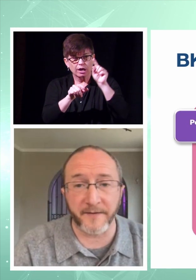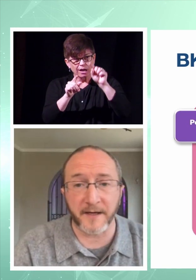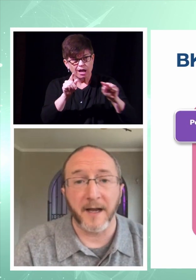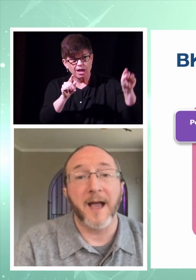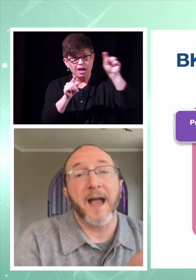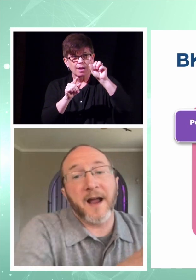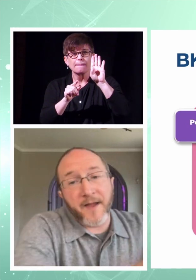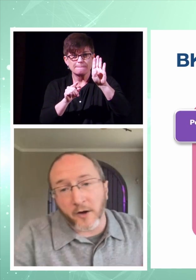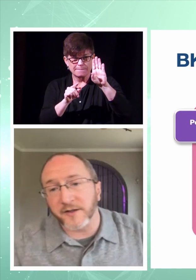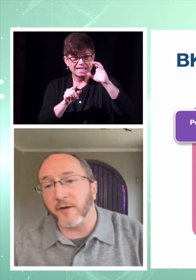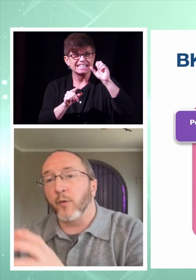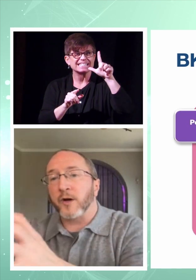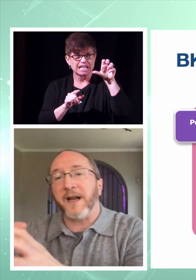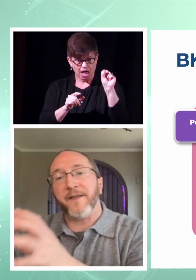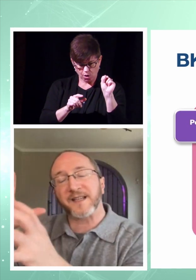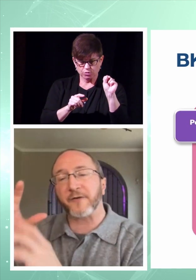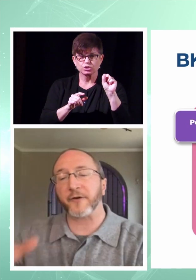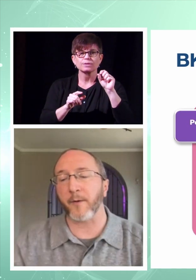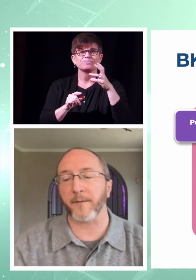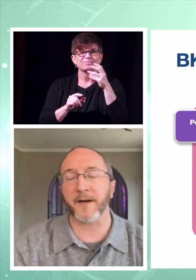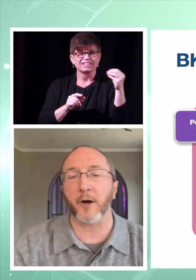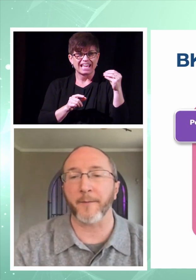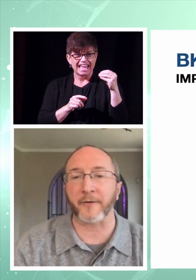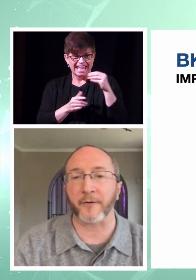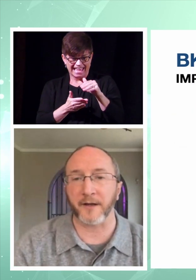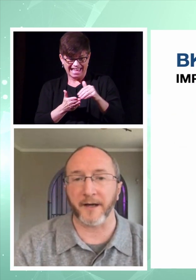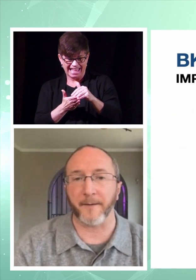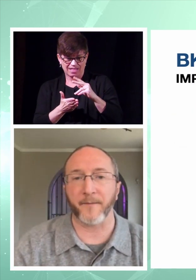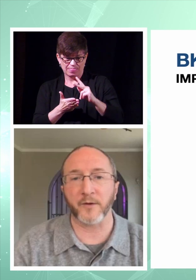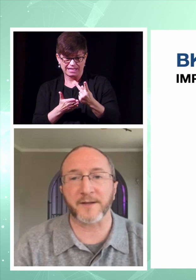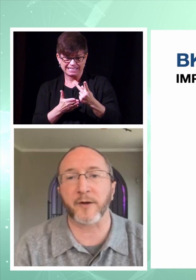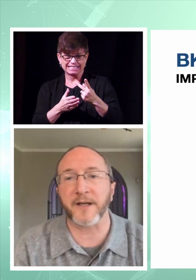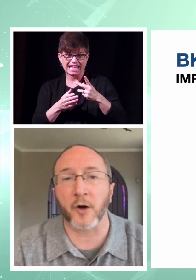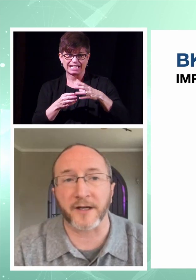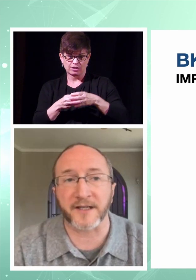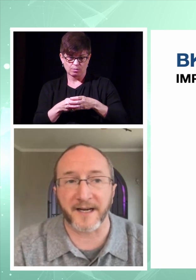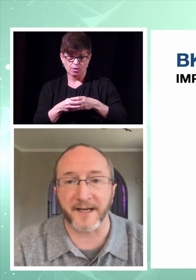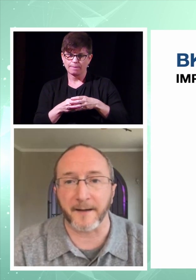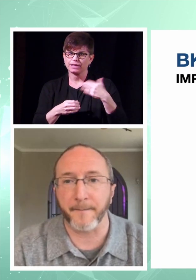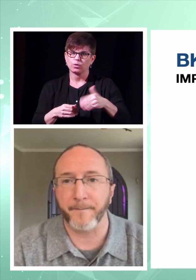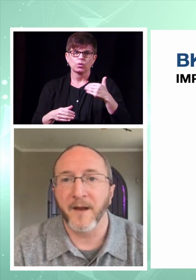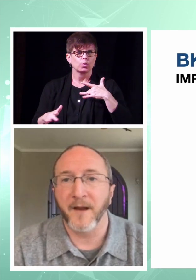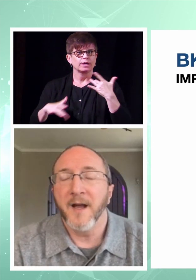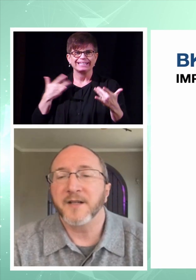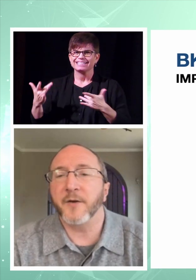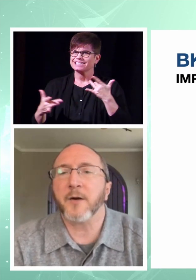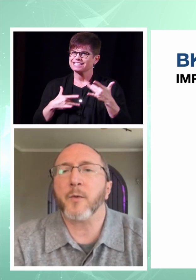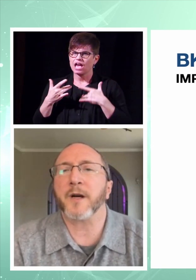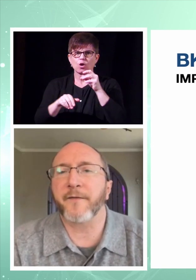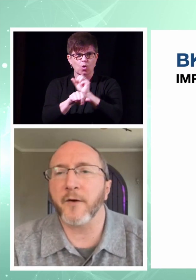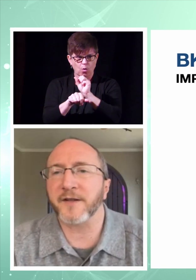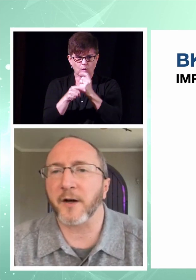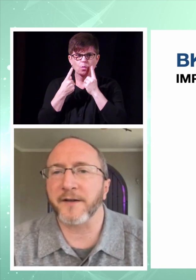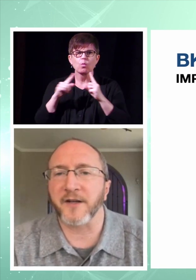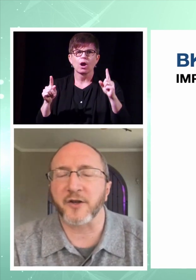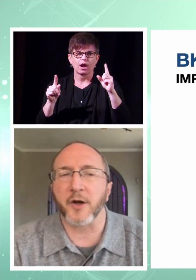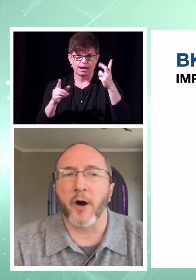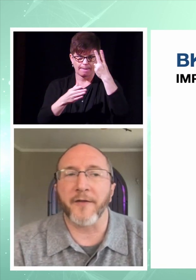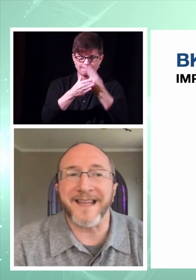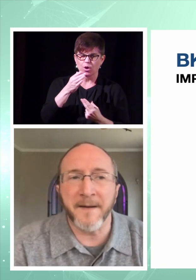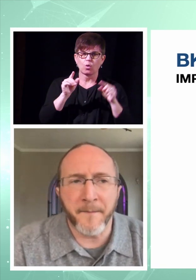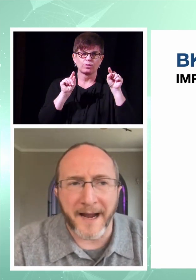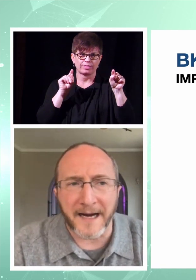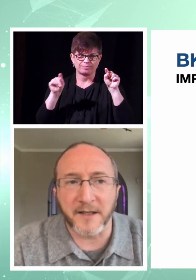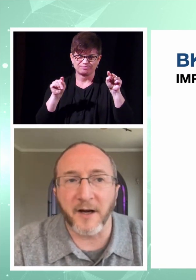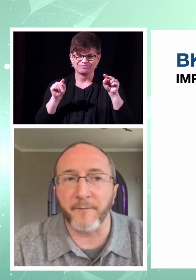in specific, and they also work in the central compartment on microglia, which is pretty darn exciting. So here we're going to focus our attention